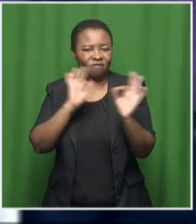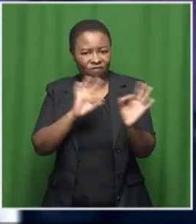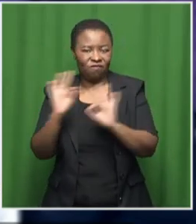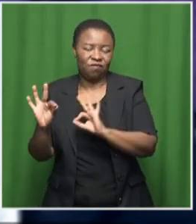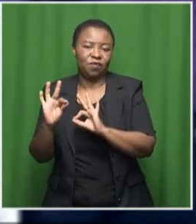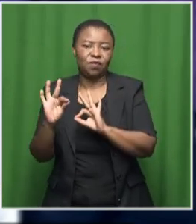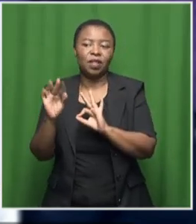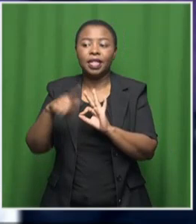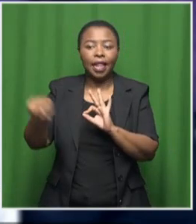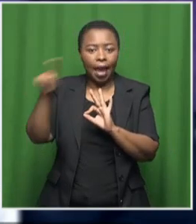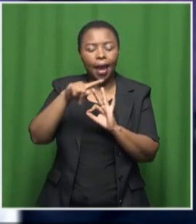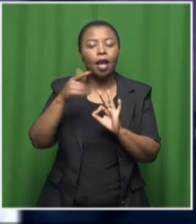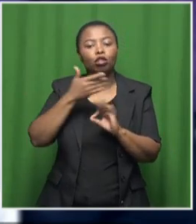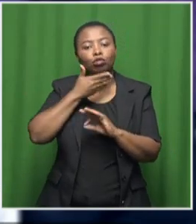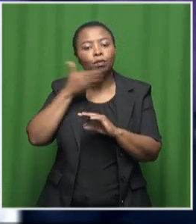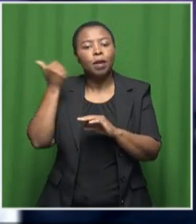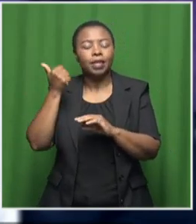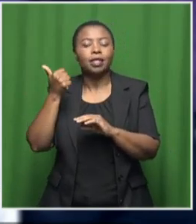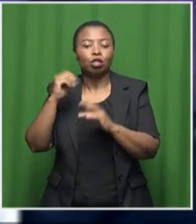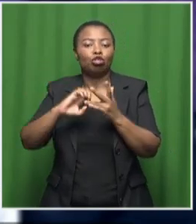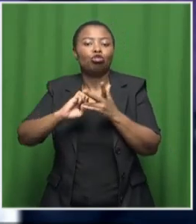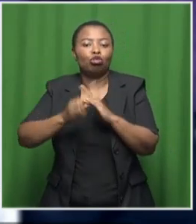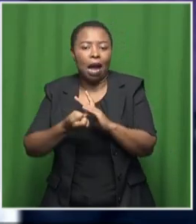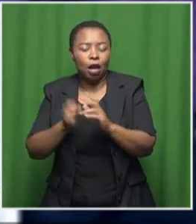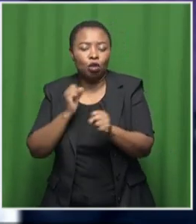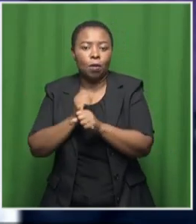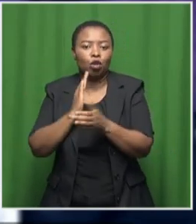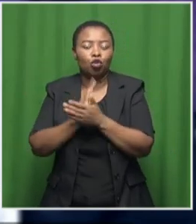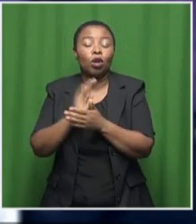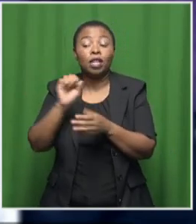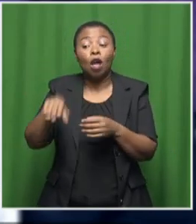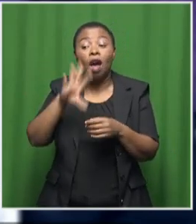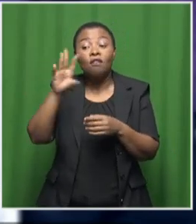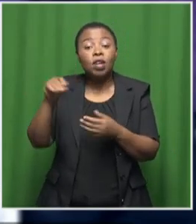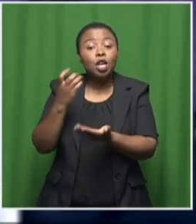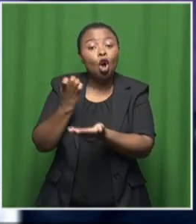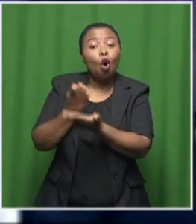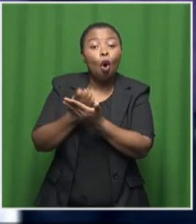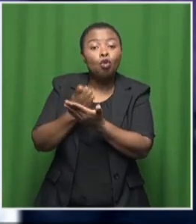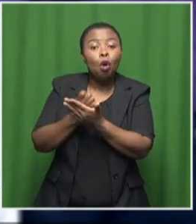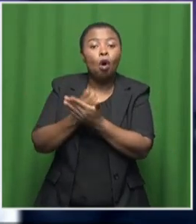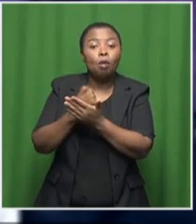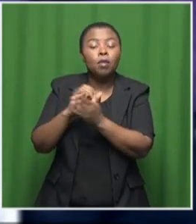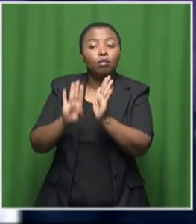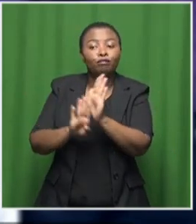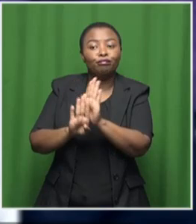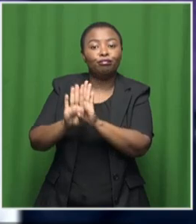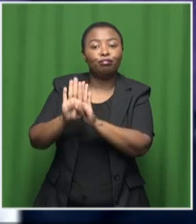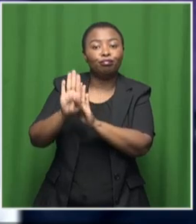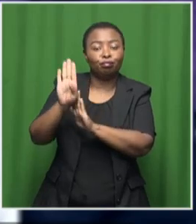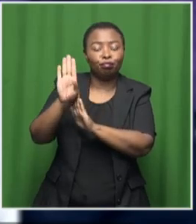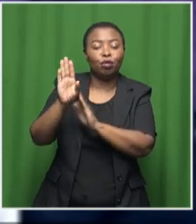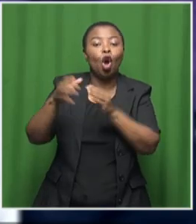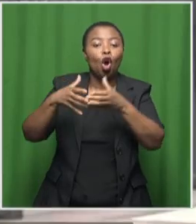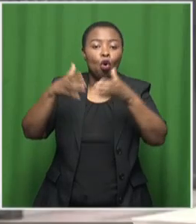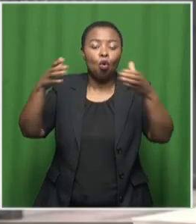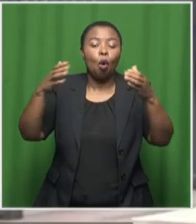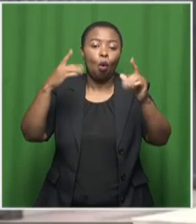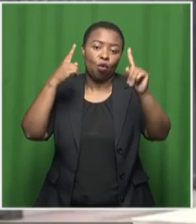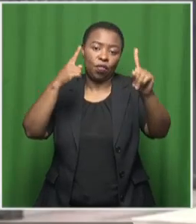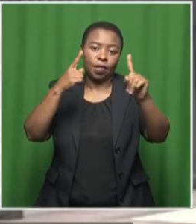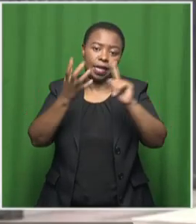and do their best to get the South African economy to a much needed higher growth